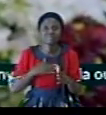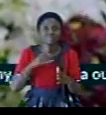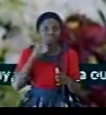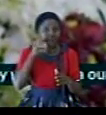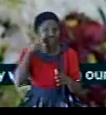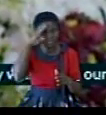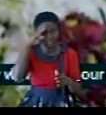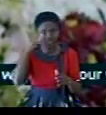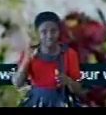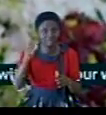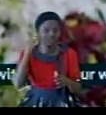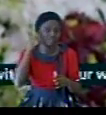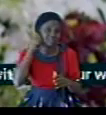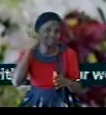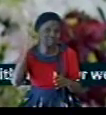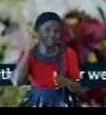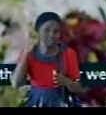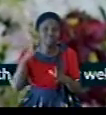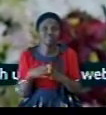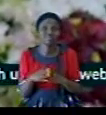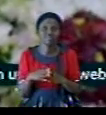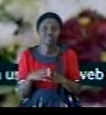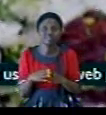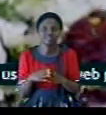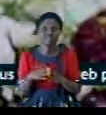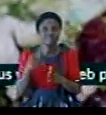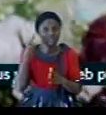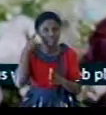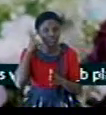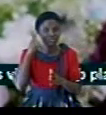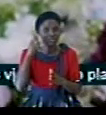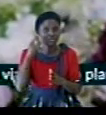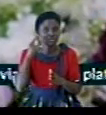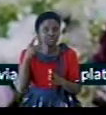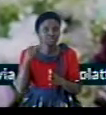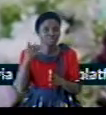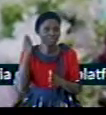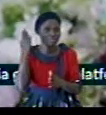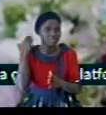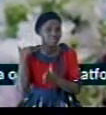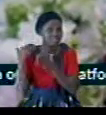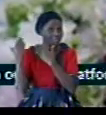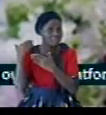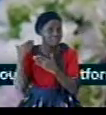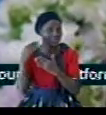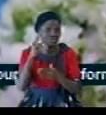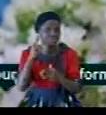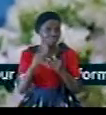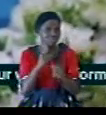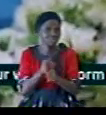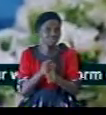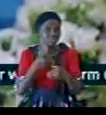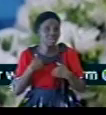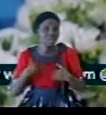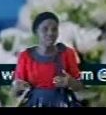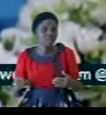My testimony goes thus. From the past 2 years, I've been having severe eye